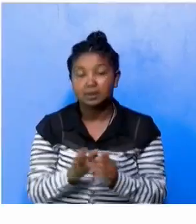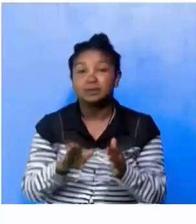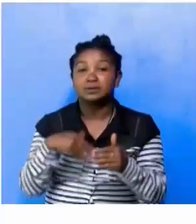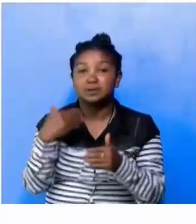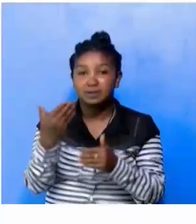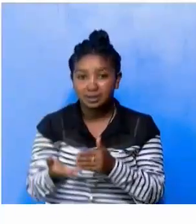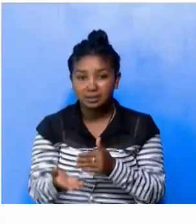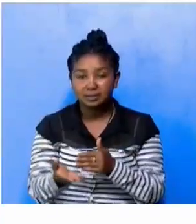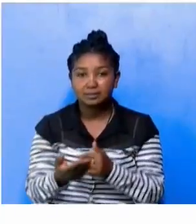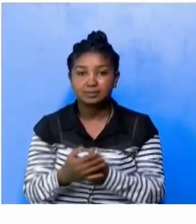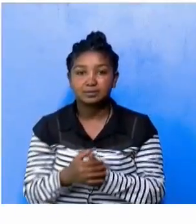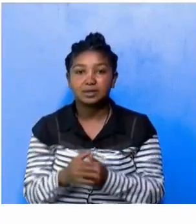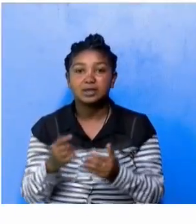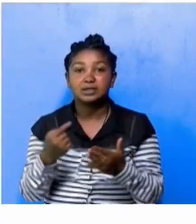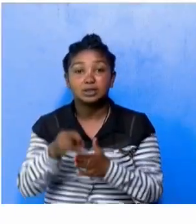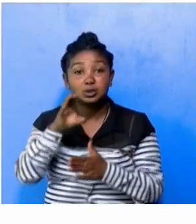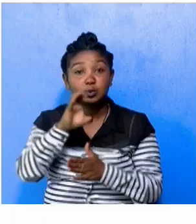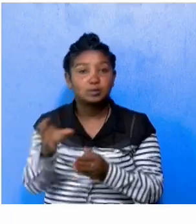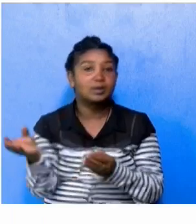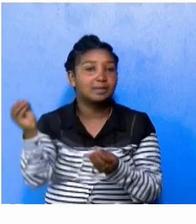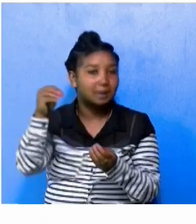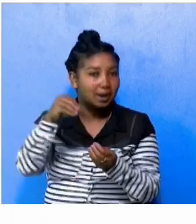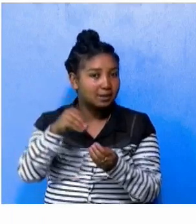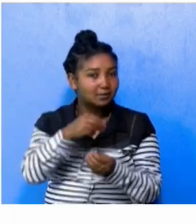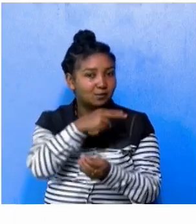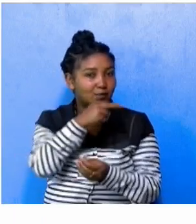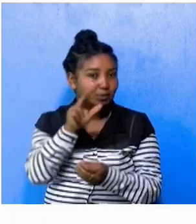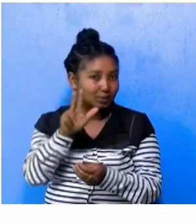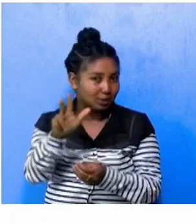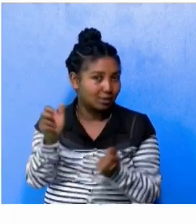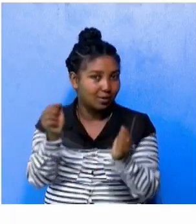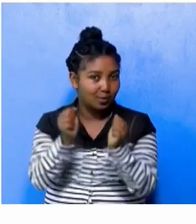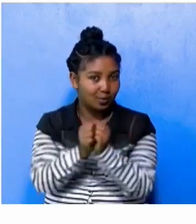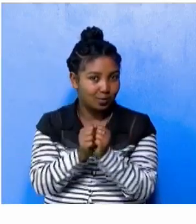Then this should be plus verb 3.